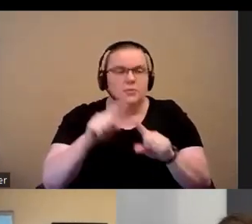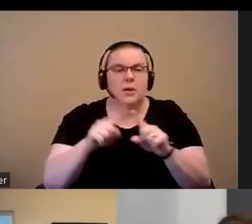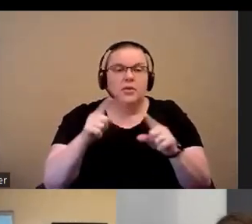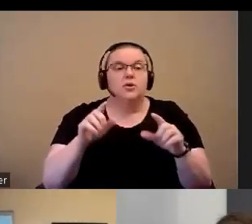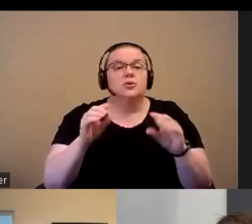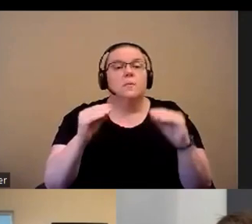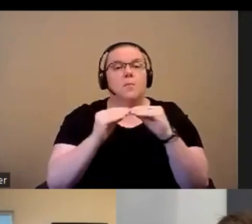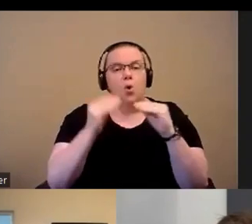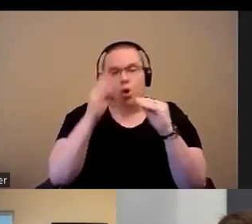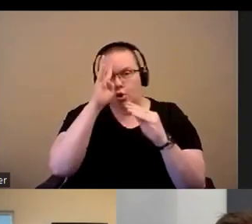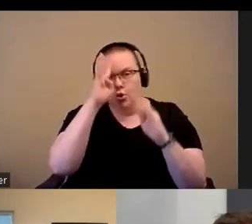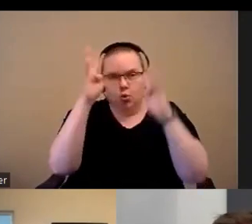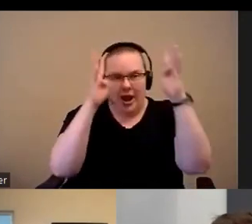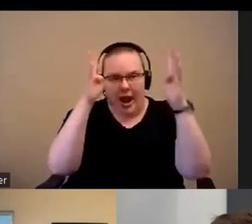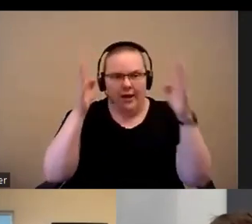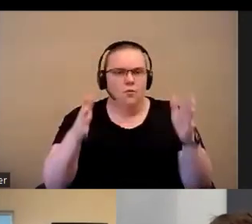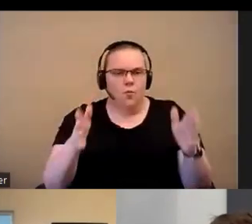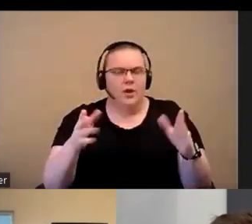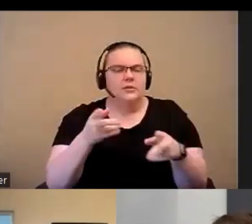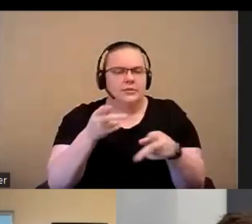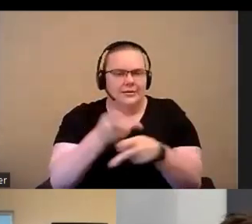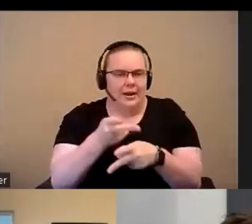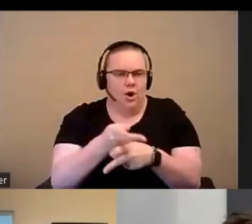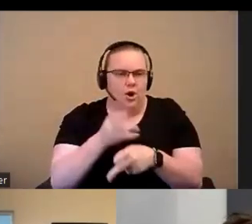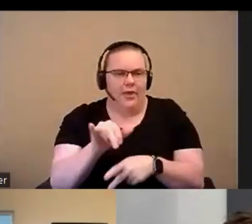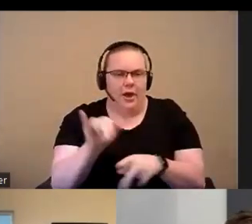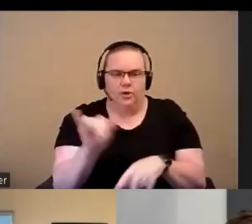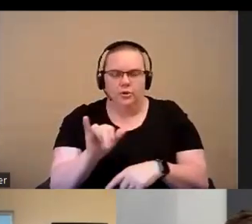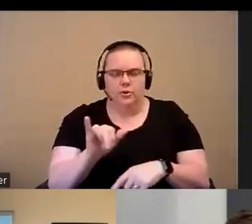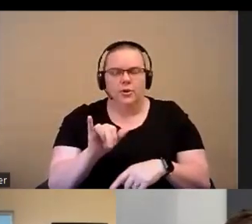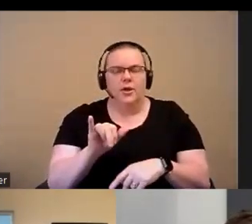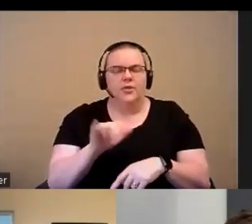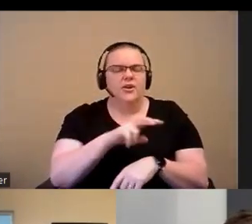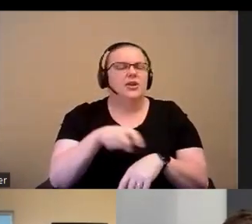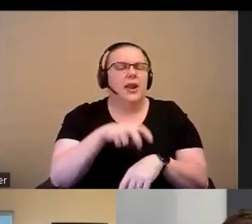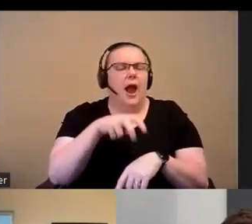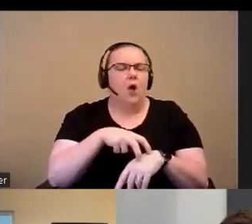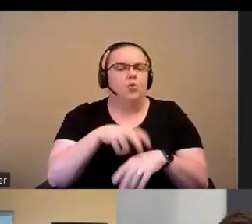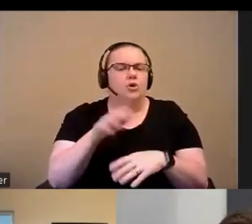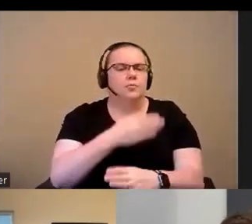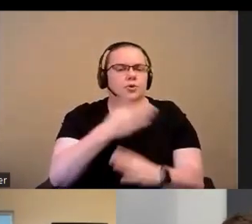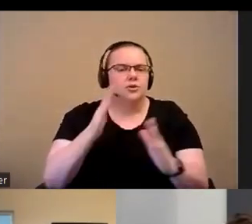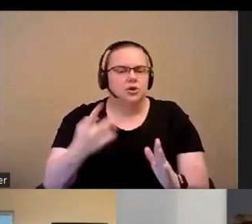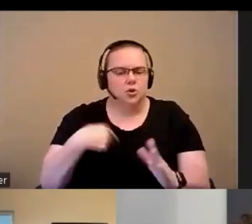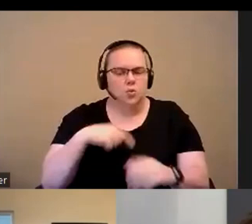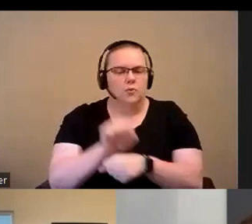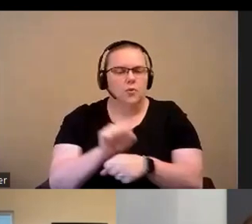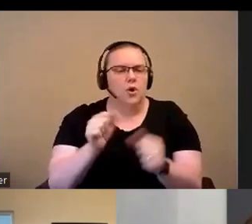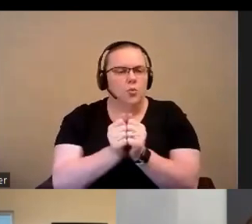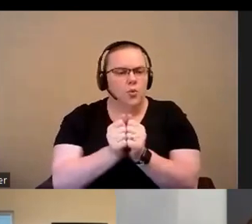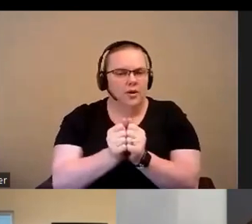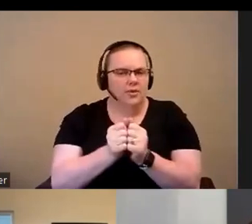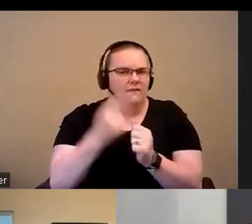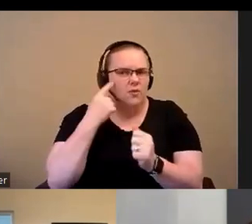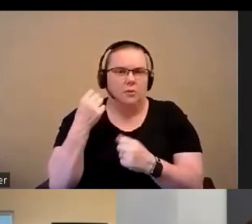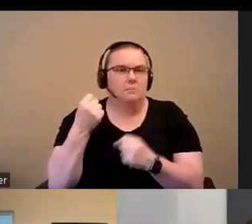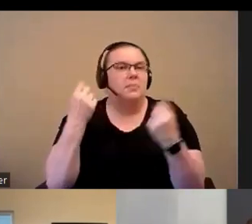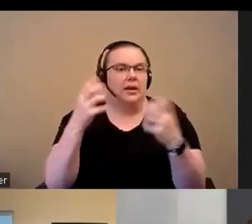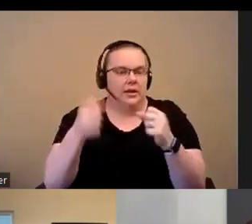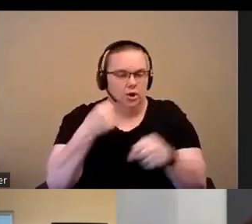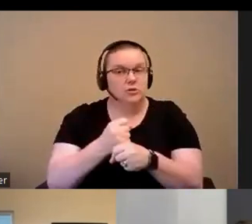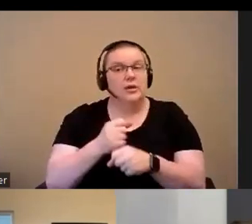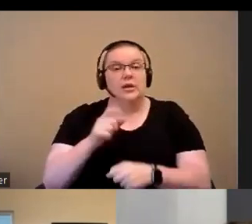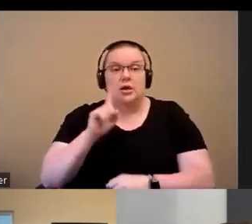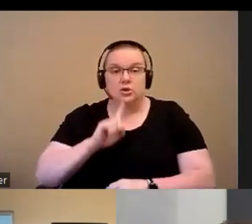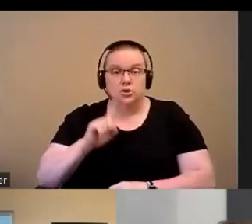that. So, for example, there's an Irish musician we've worked with for years who does solo work. He's got a duo,